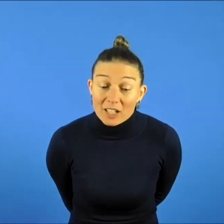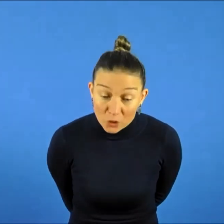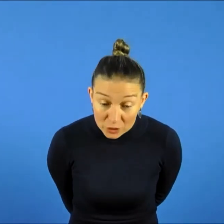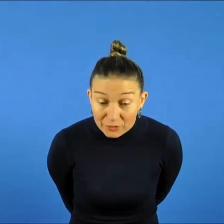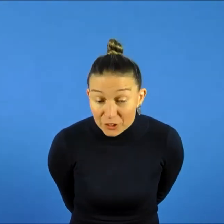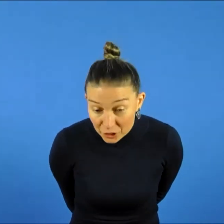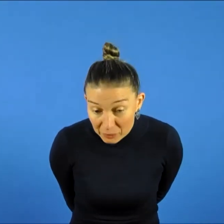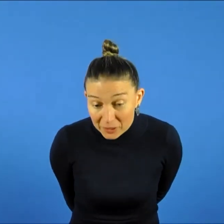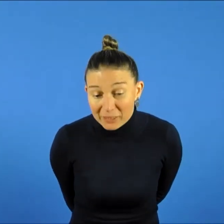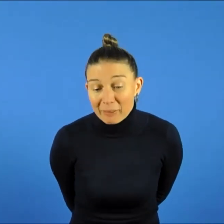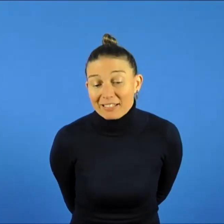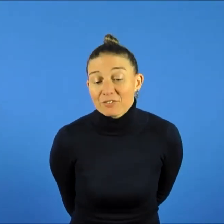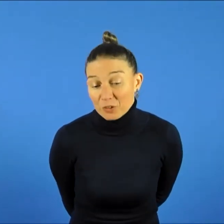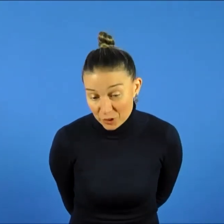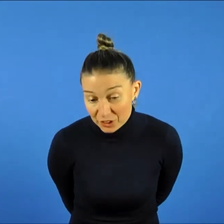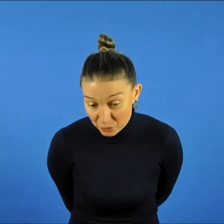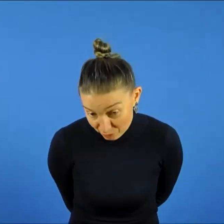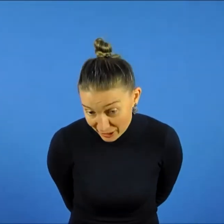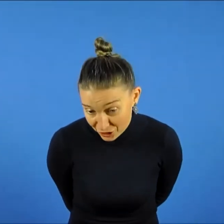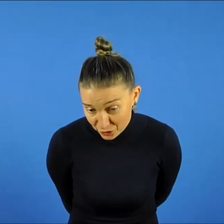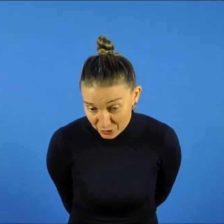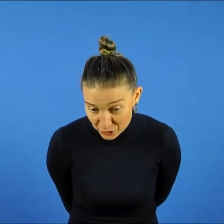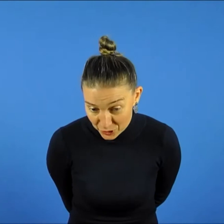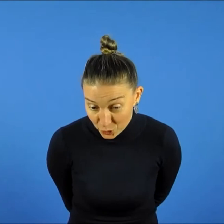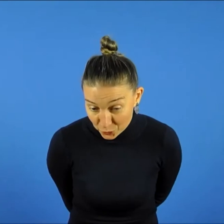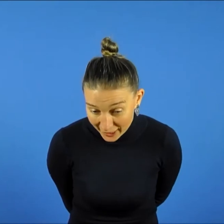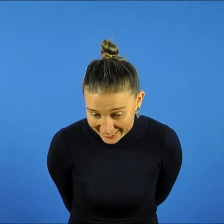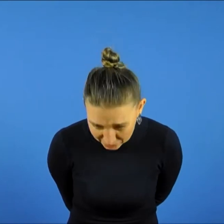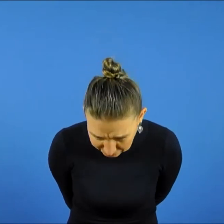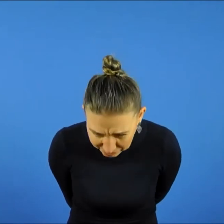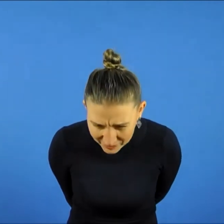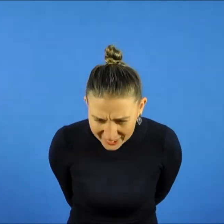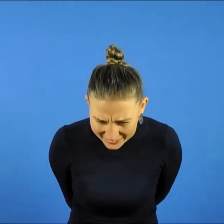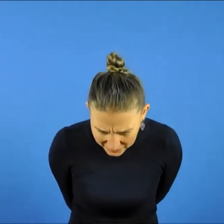And not only for Europe, but a patent for making sure we use it worldwide.